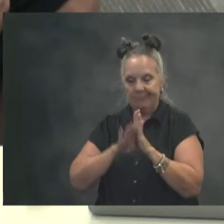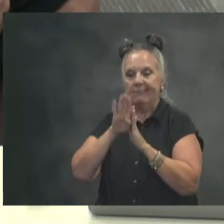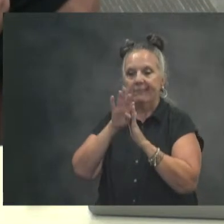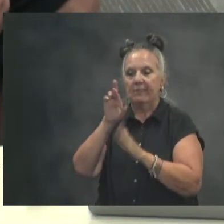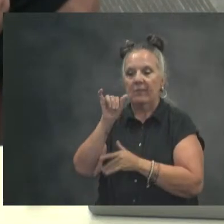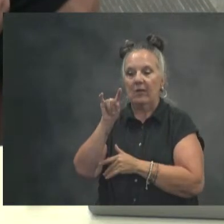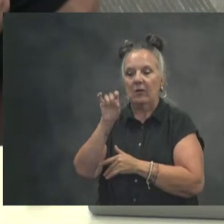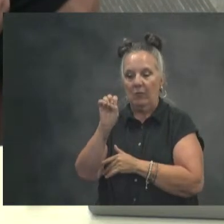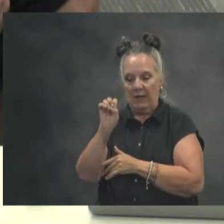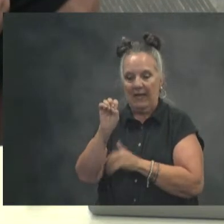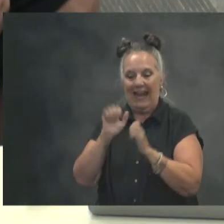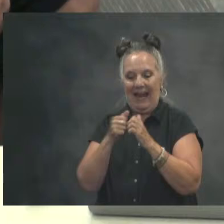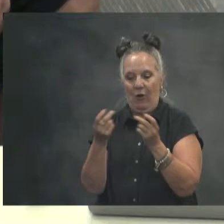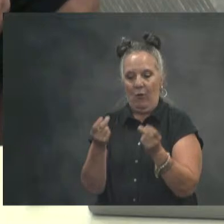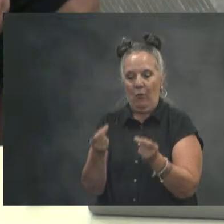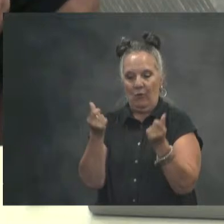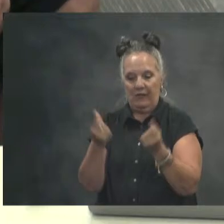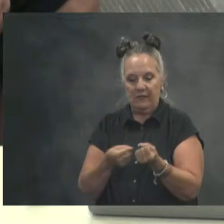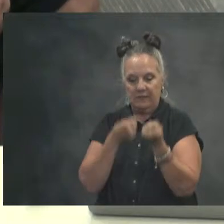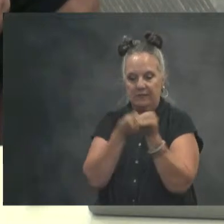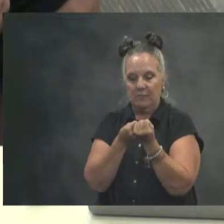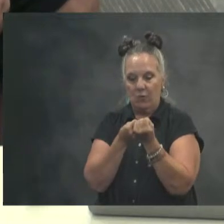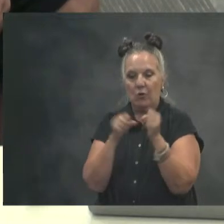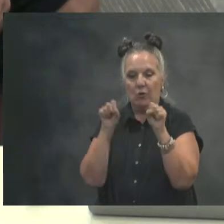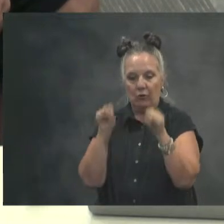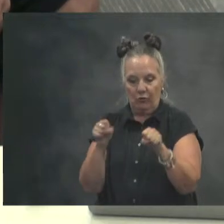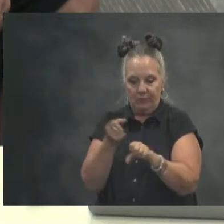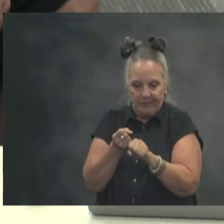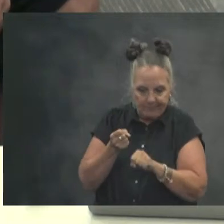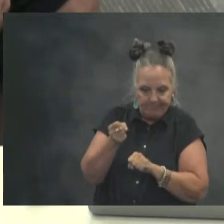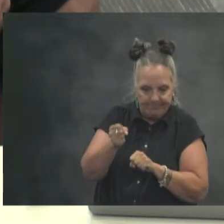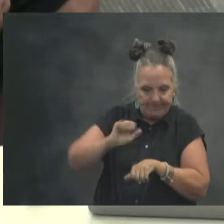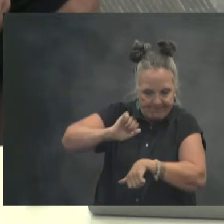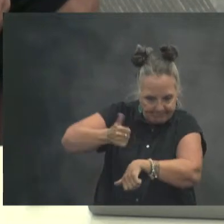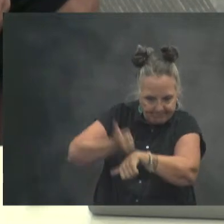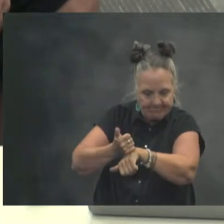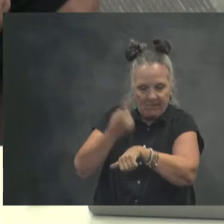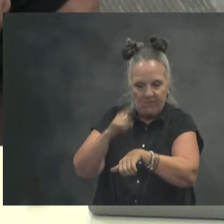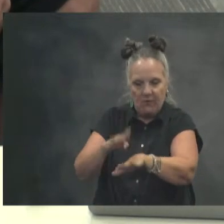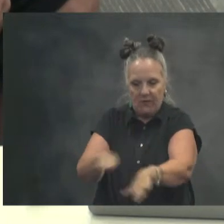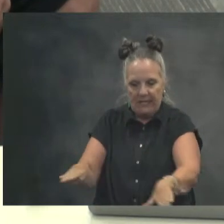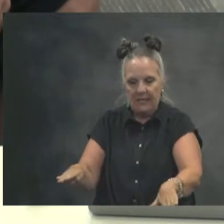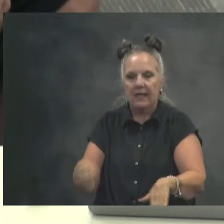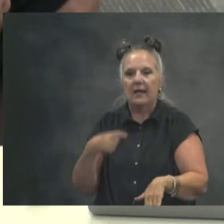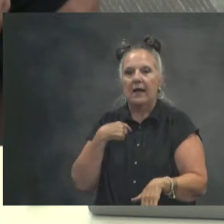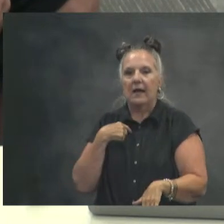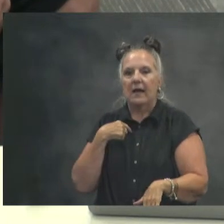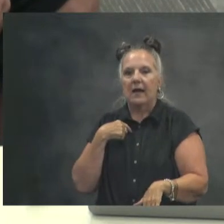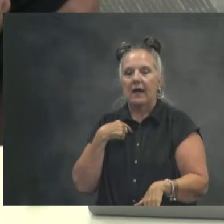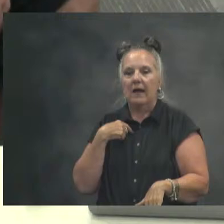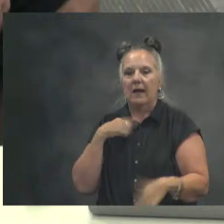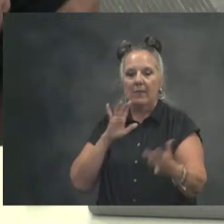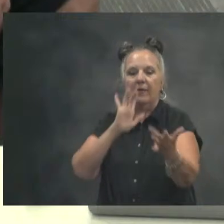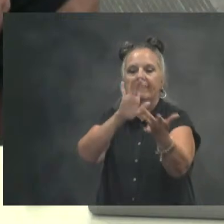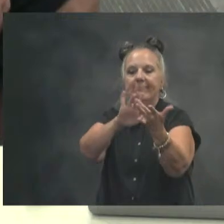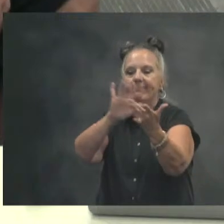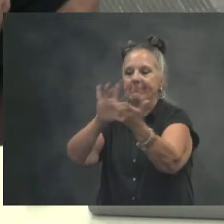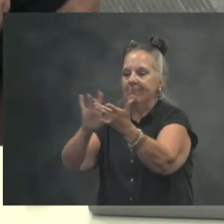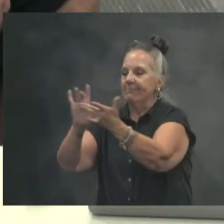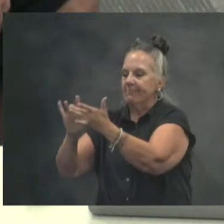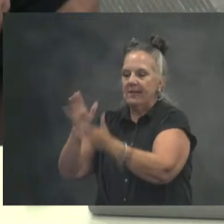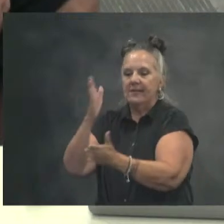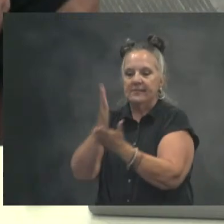that exceeds how quickly support could be put in place. I'm going to be reaching out to some Washington County